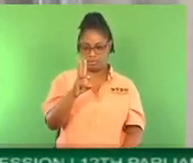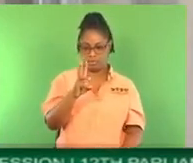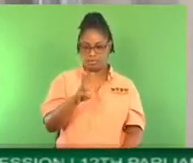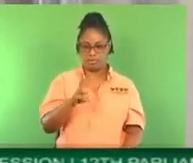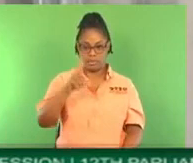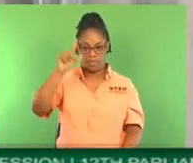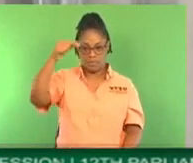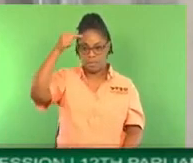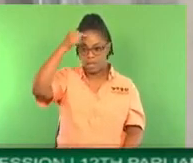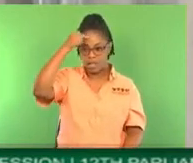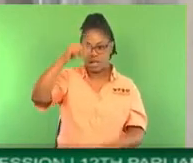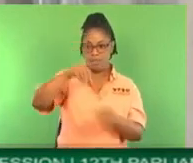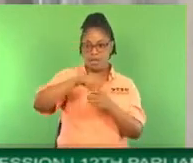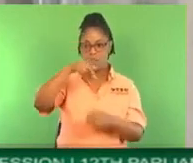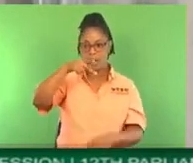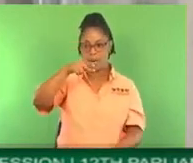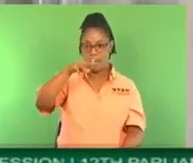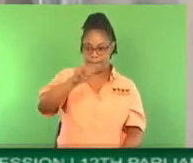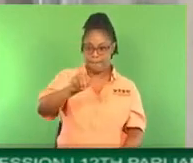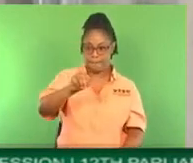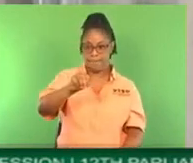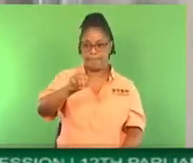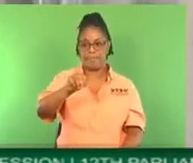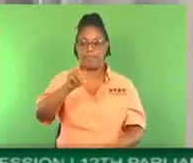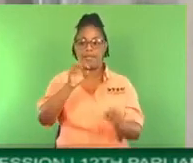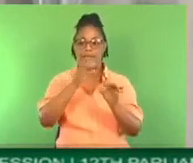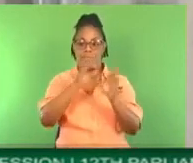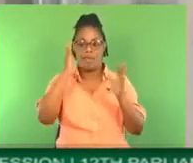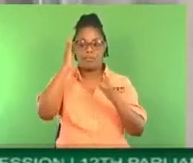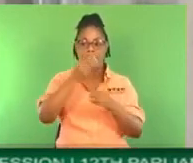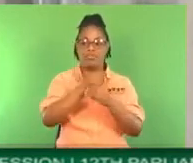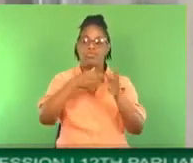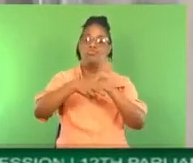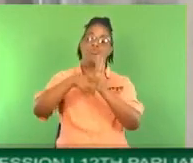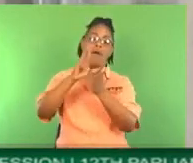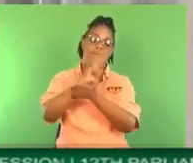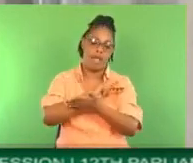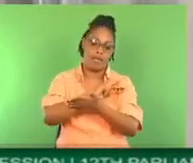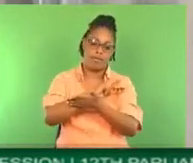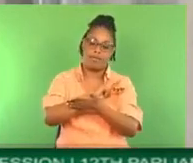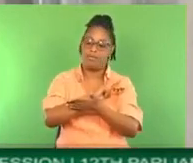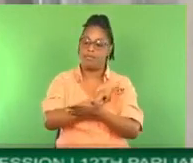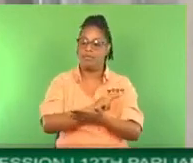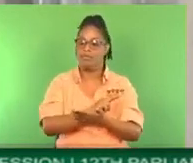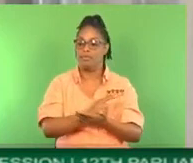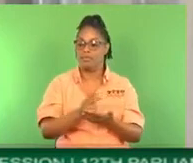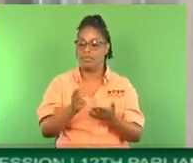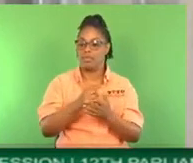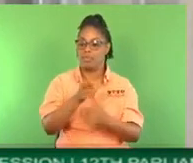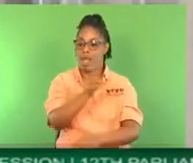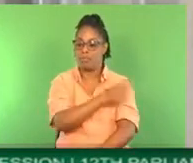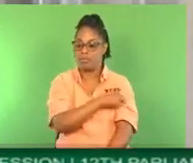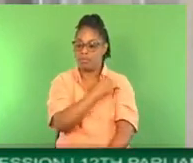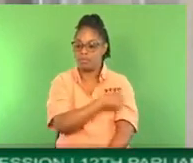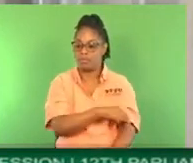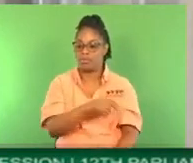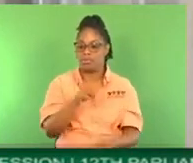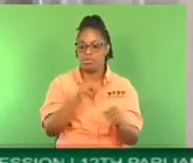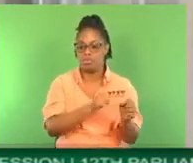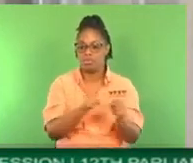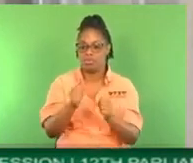same PNM government, indicated that it will review the existing hospital strategy through a